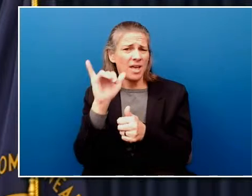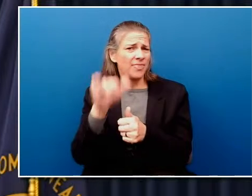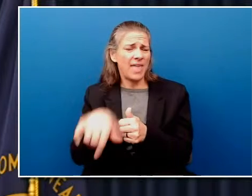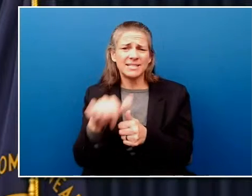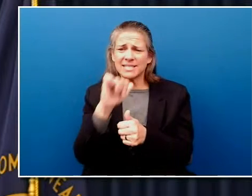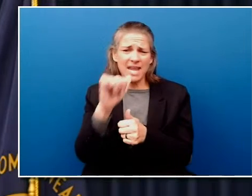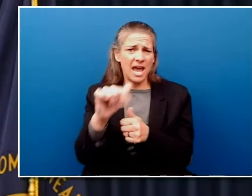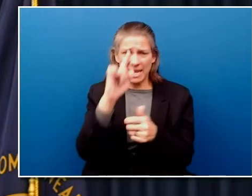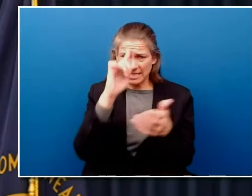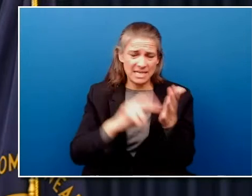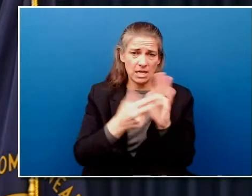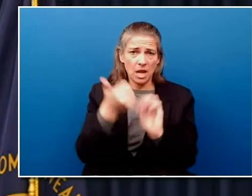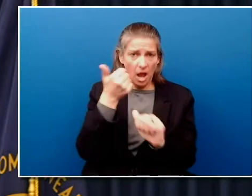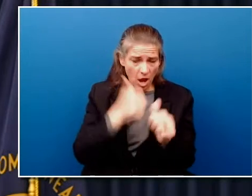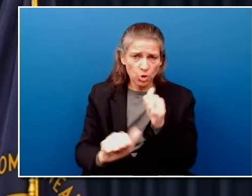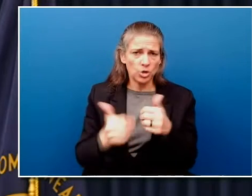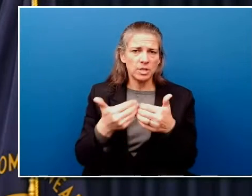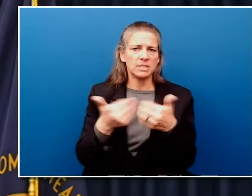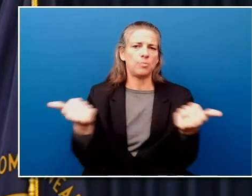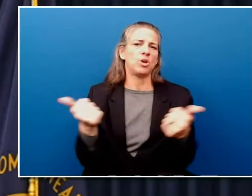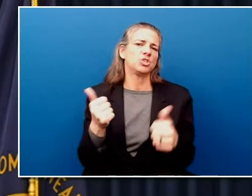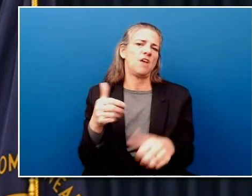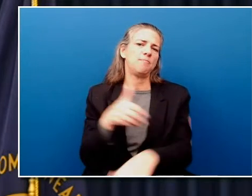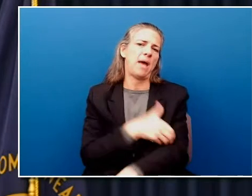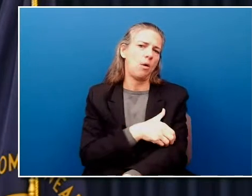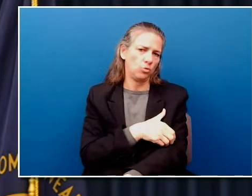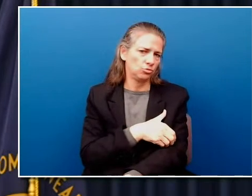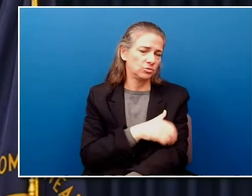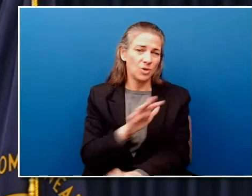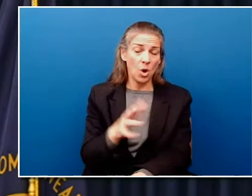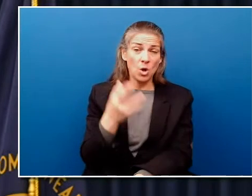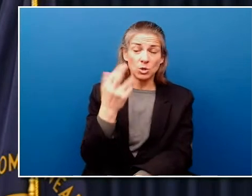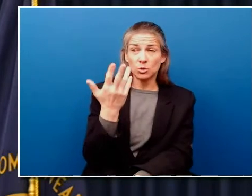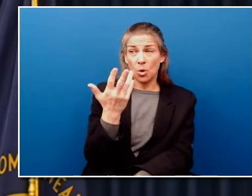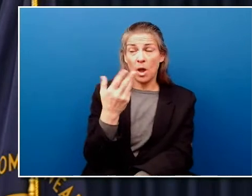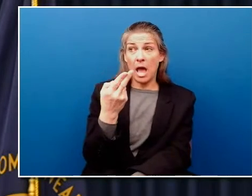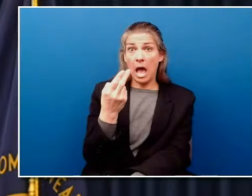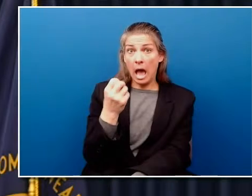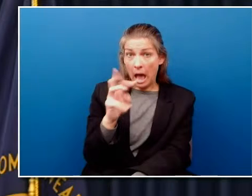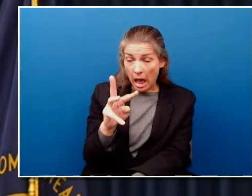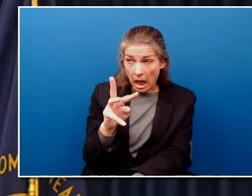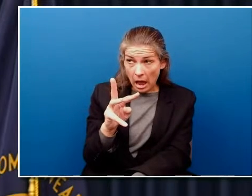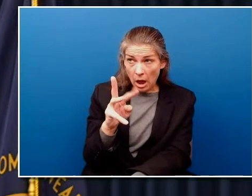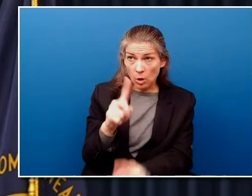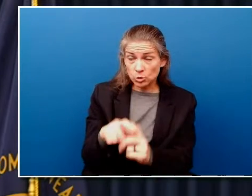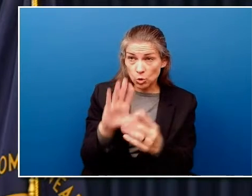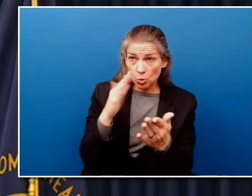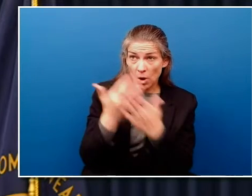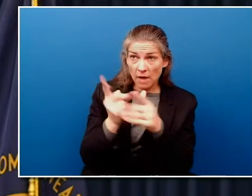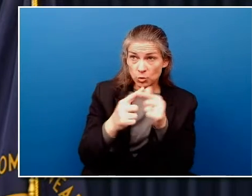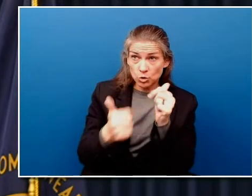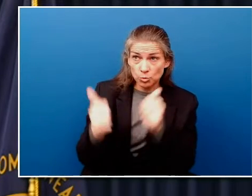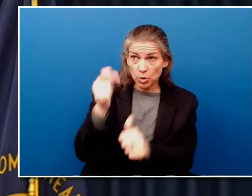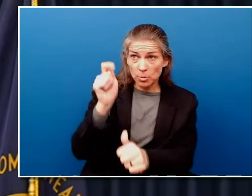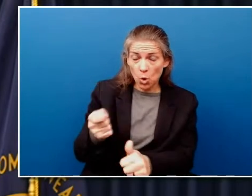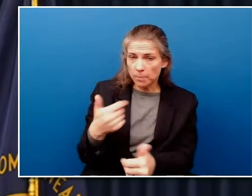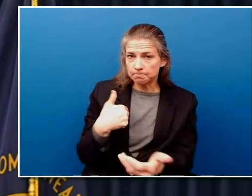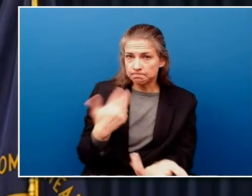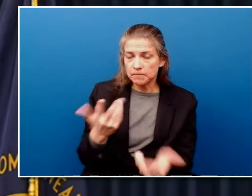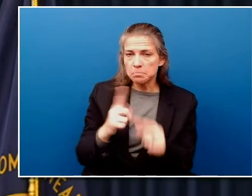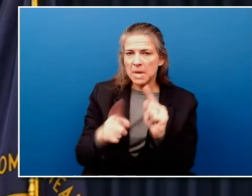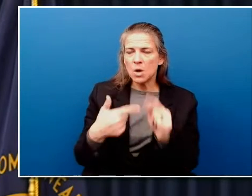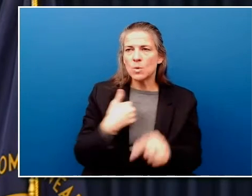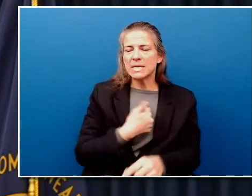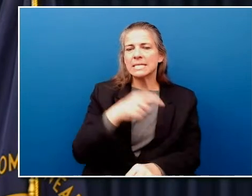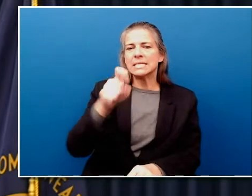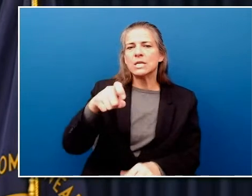powers. And so I don't know how it needs to get to the Supreme Court, but I think we ultimately need just a new